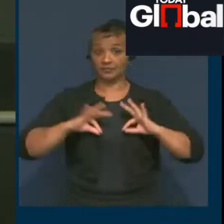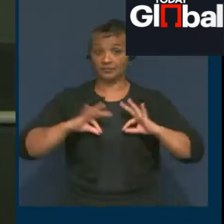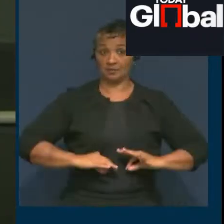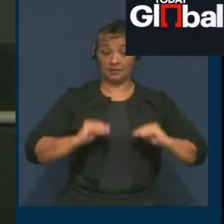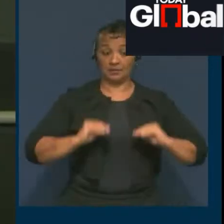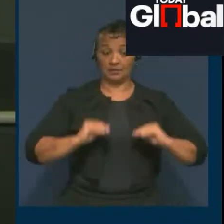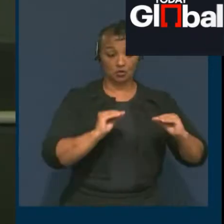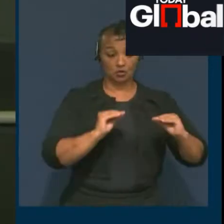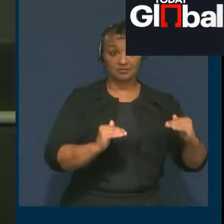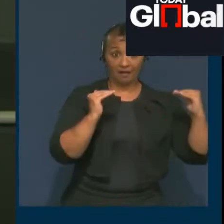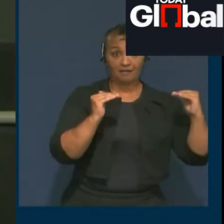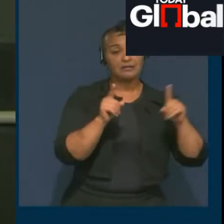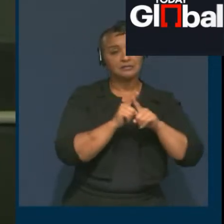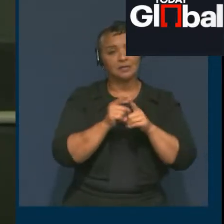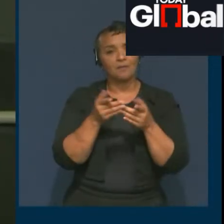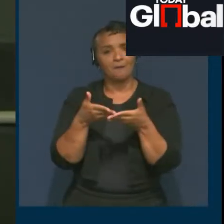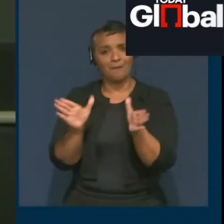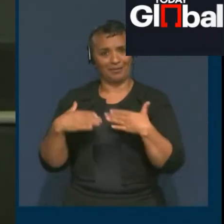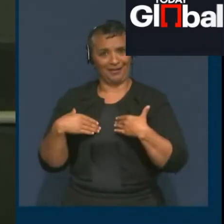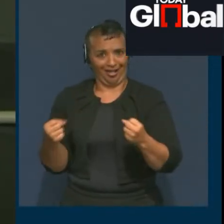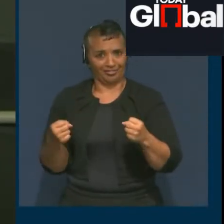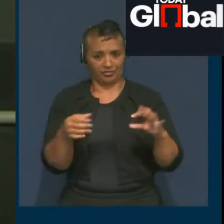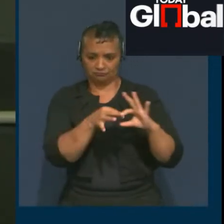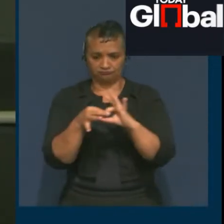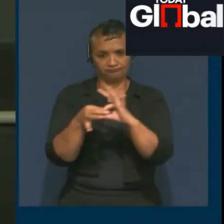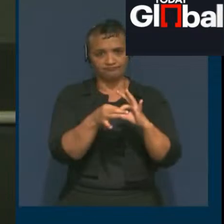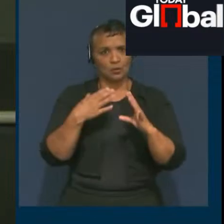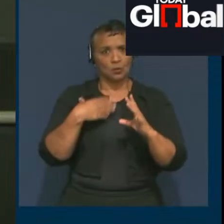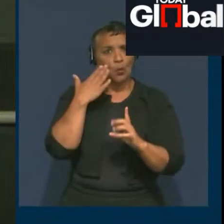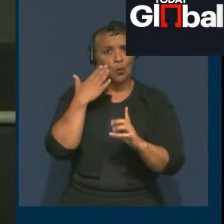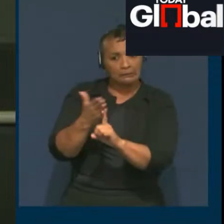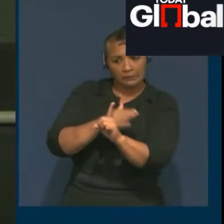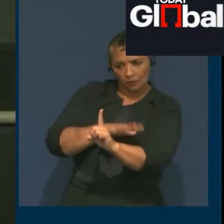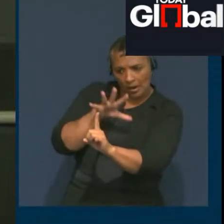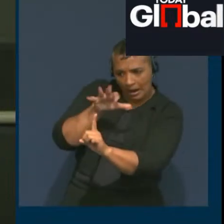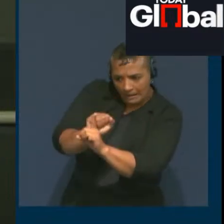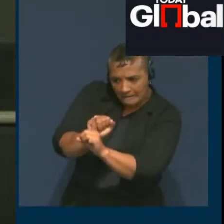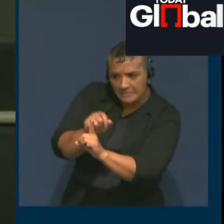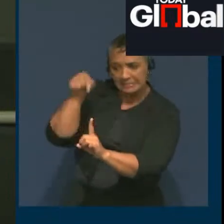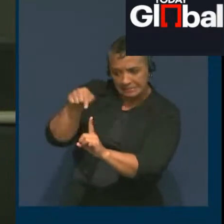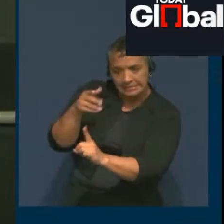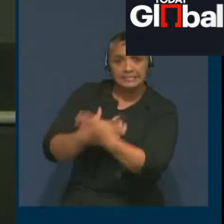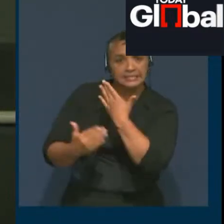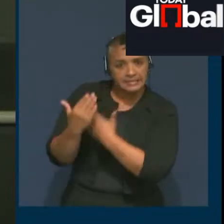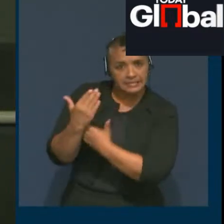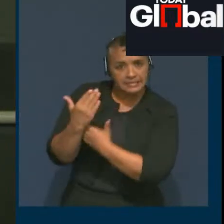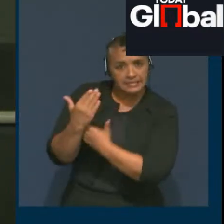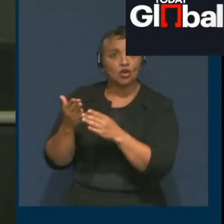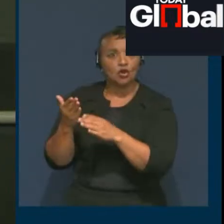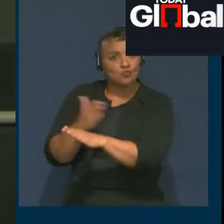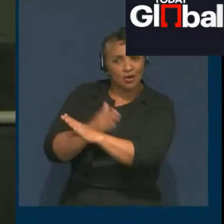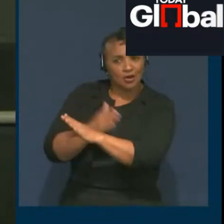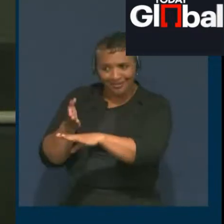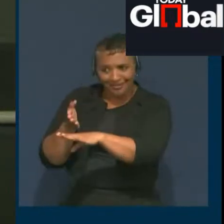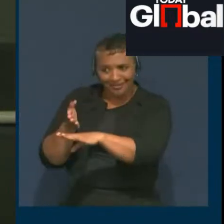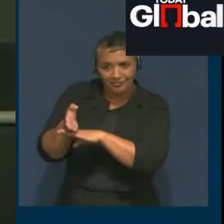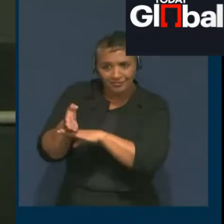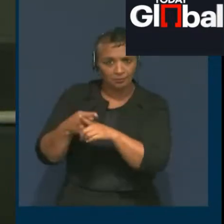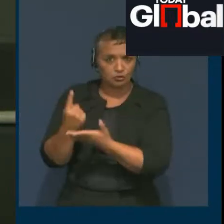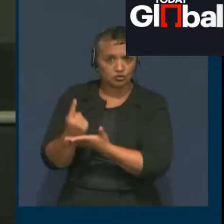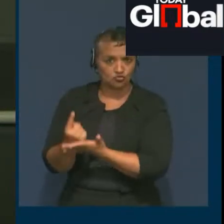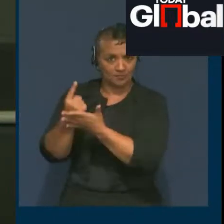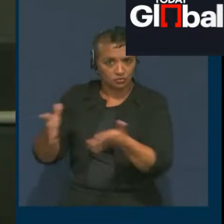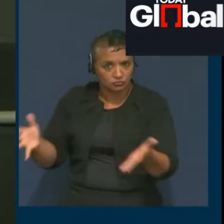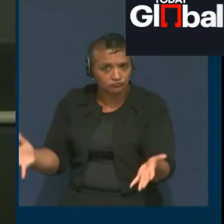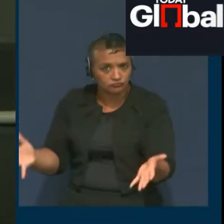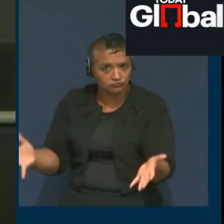the Ministry of Public Health to develop a system of early detection, assessment, early intervention, and rehabilitation. The state has launched